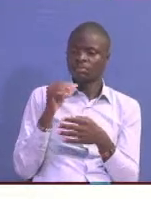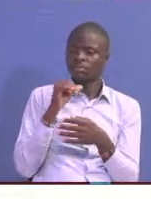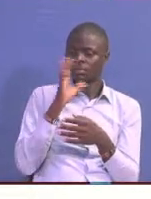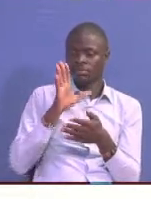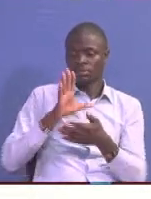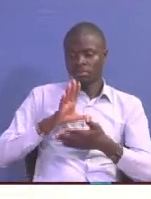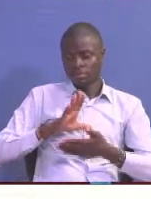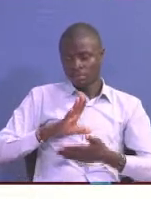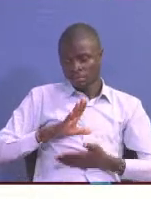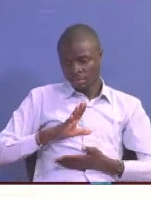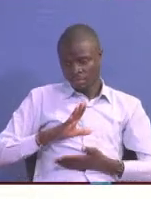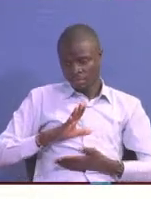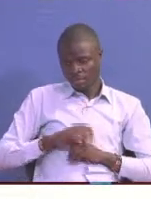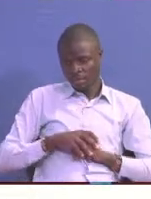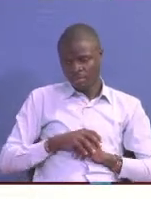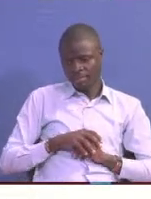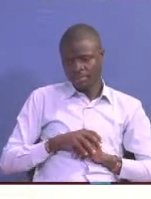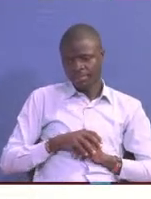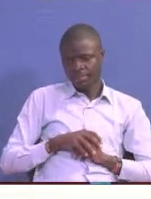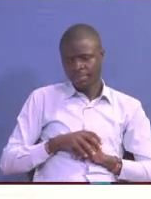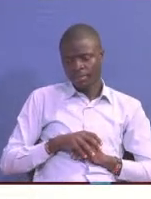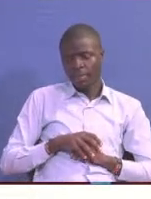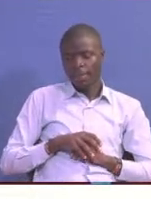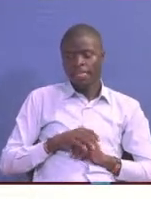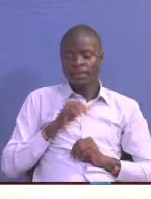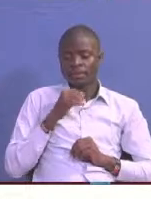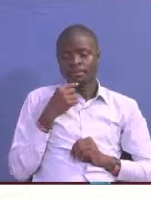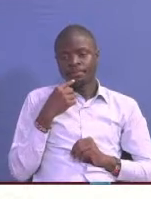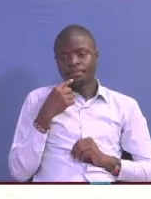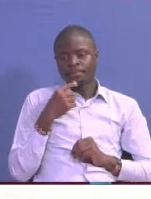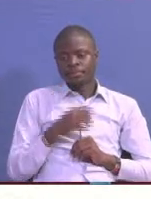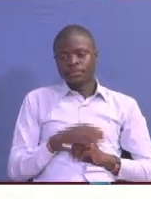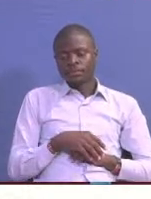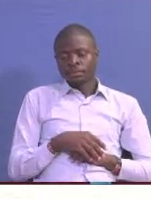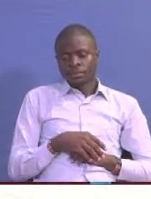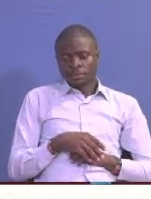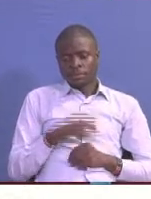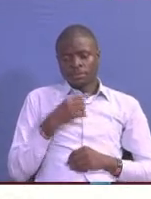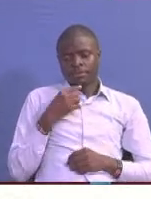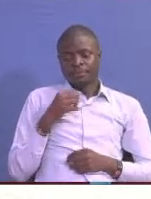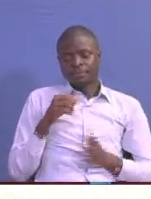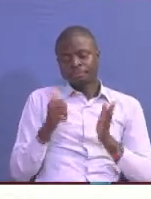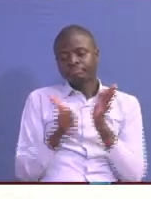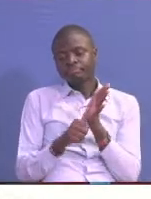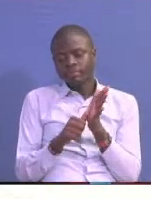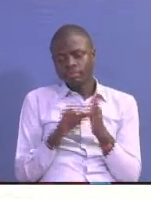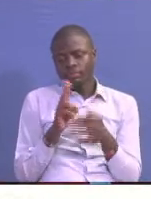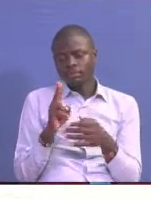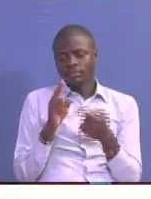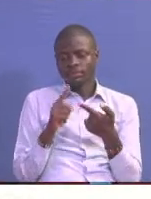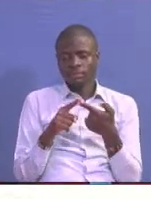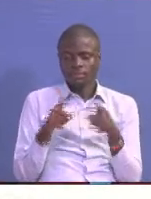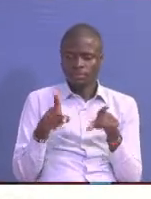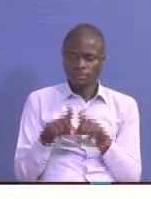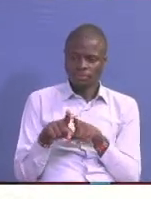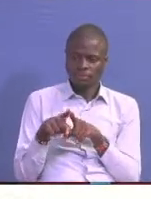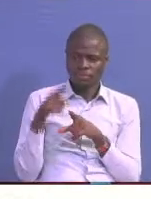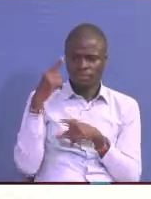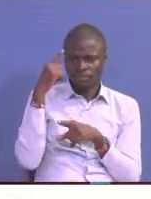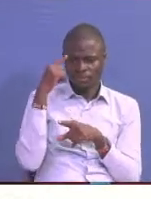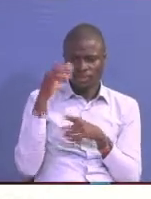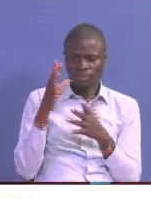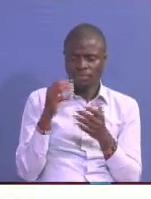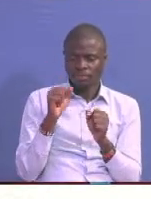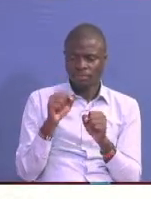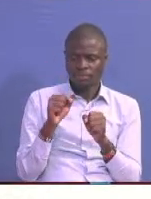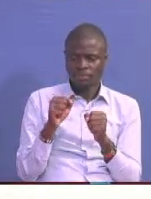enough, finances will never be enough, and so he challenged us to also think of how we